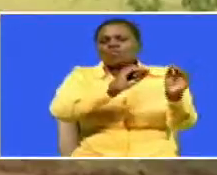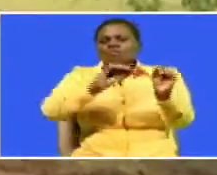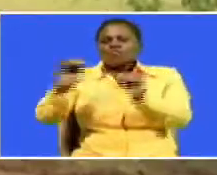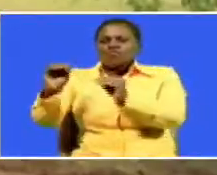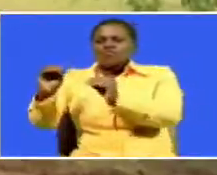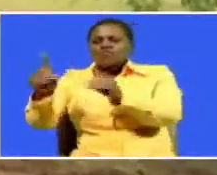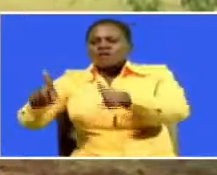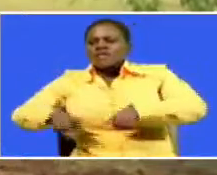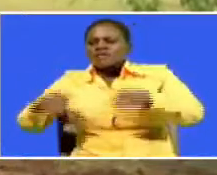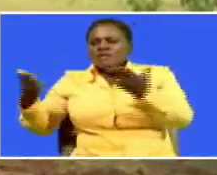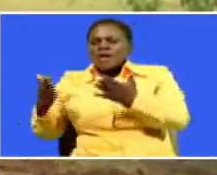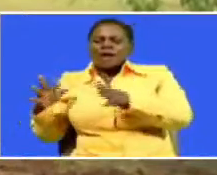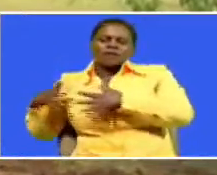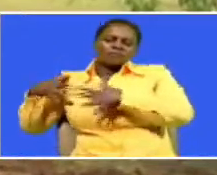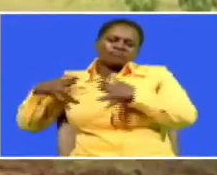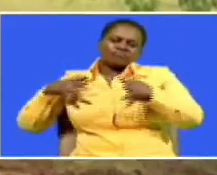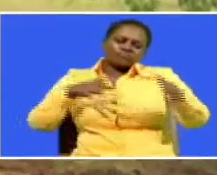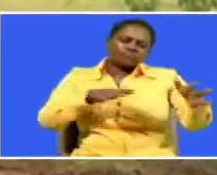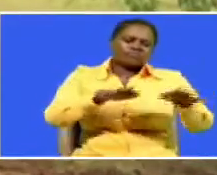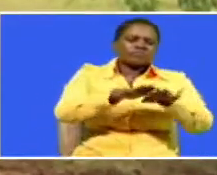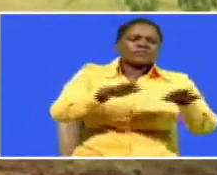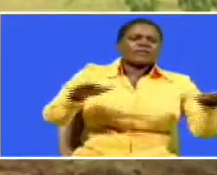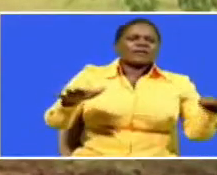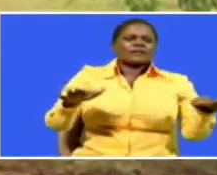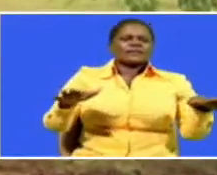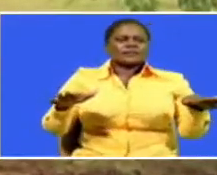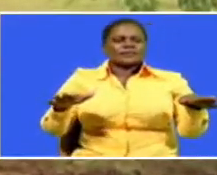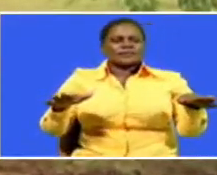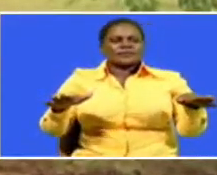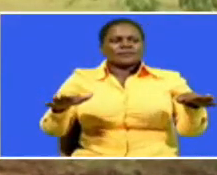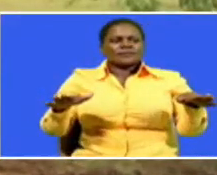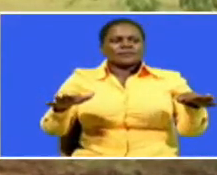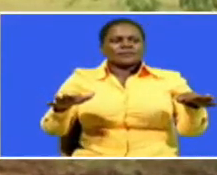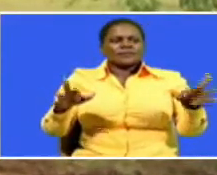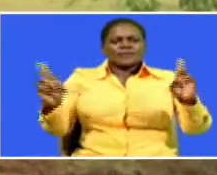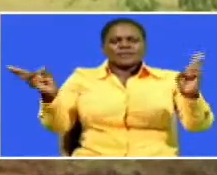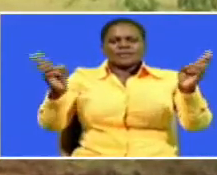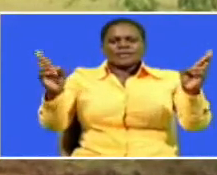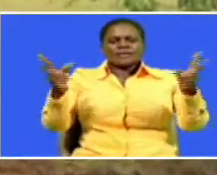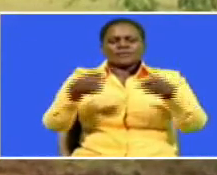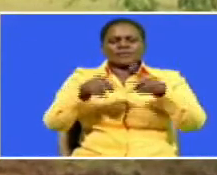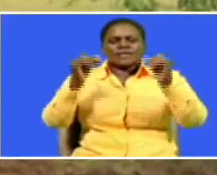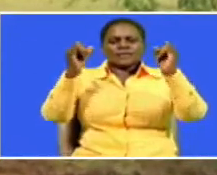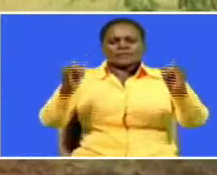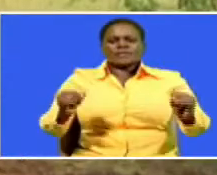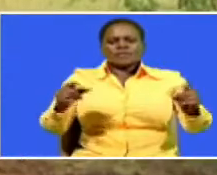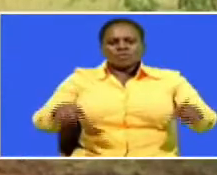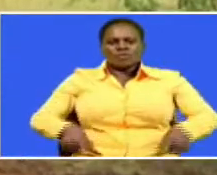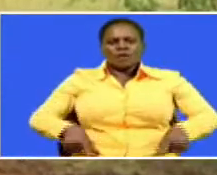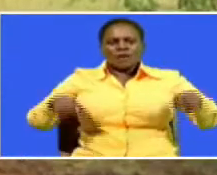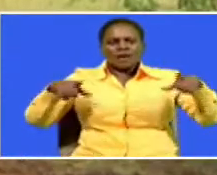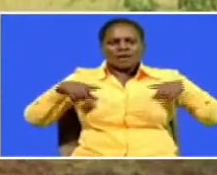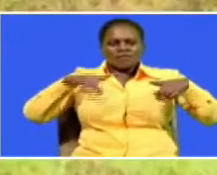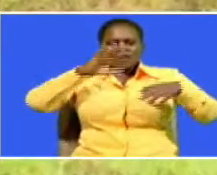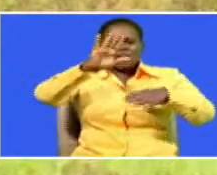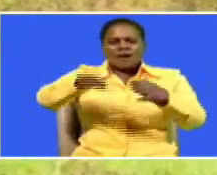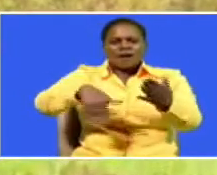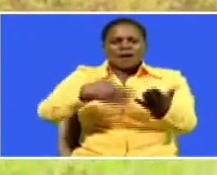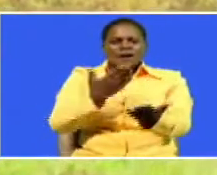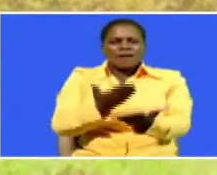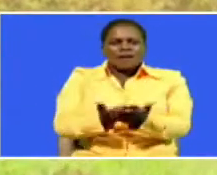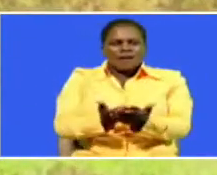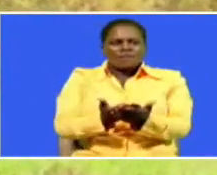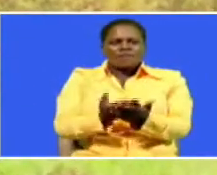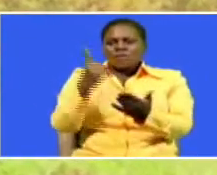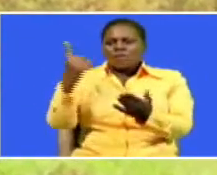elsewhere flocked this land that they insist is theirs, prepared to start anew. Their impromptu arrival here coming